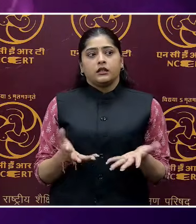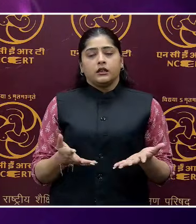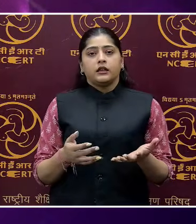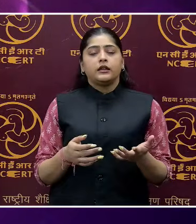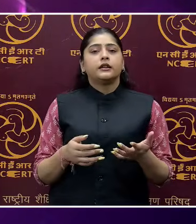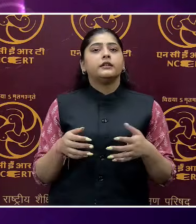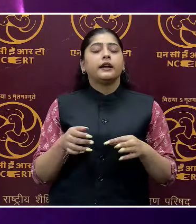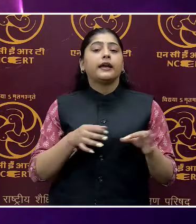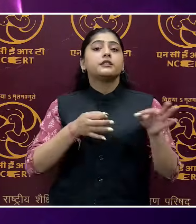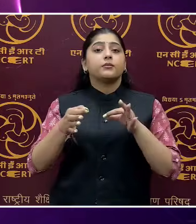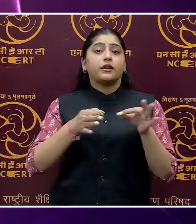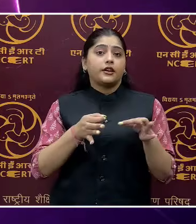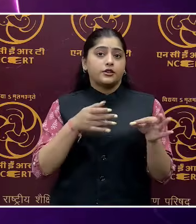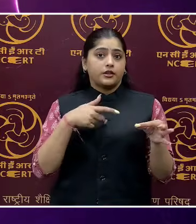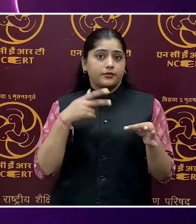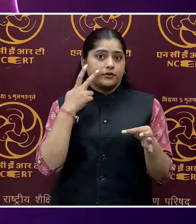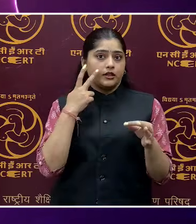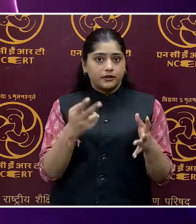part.